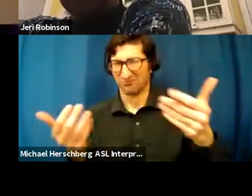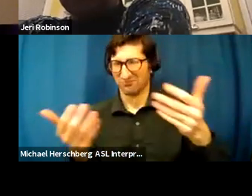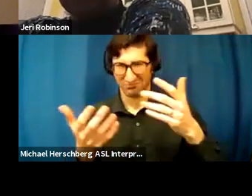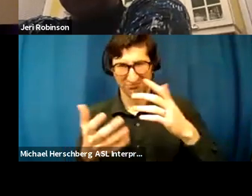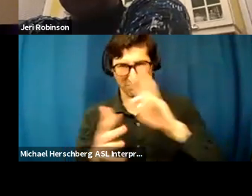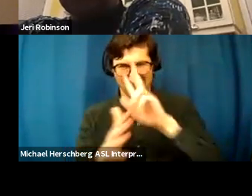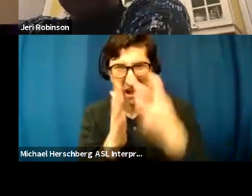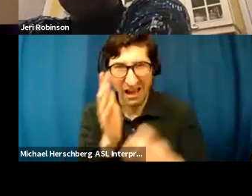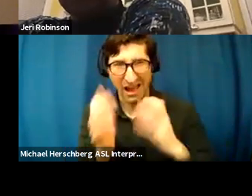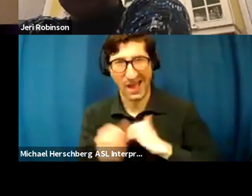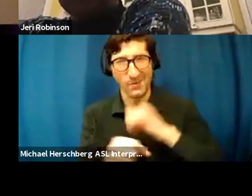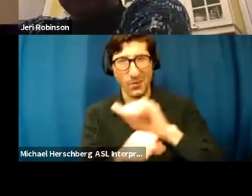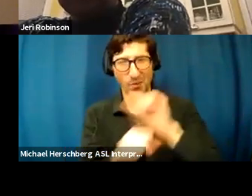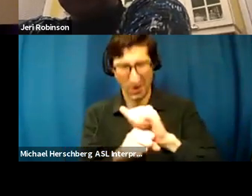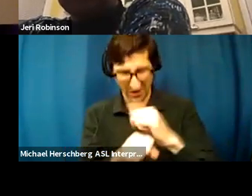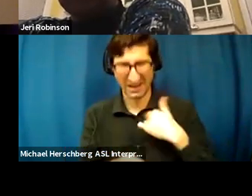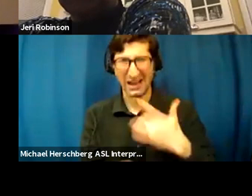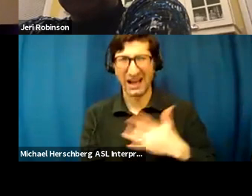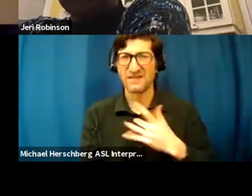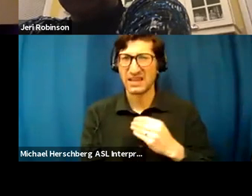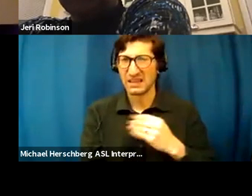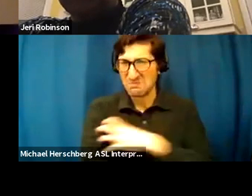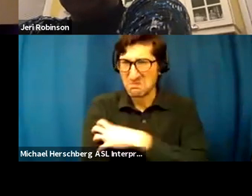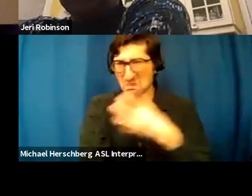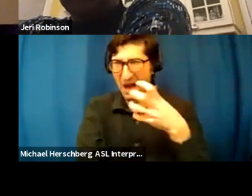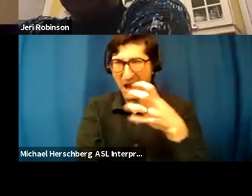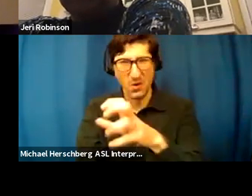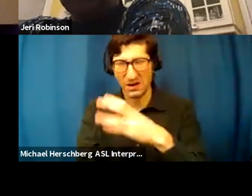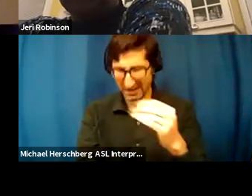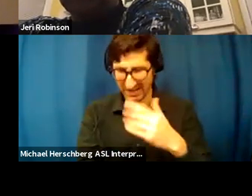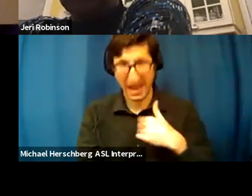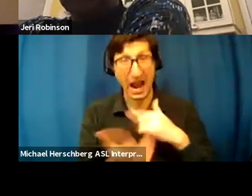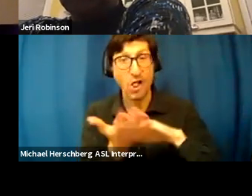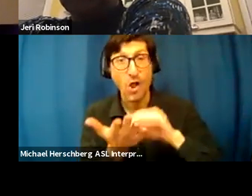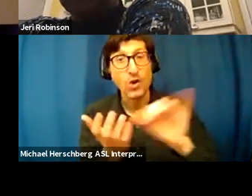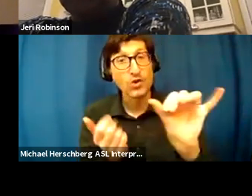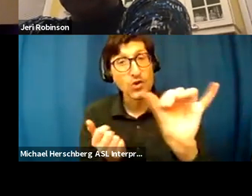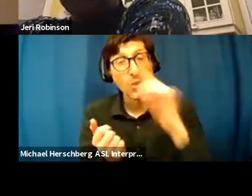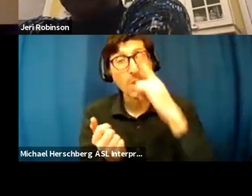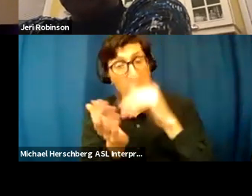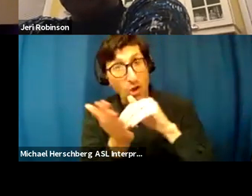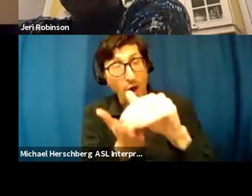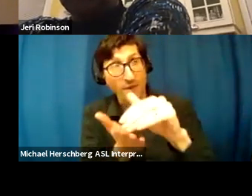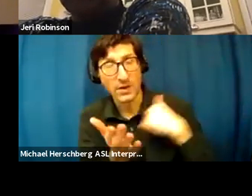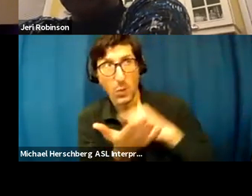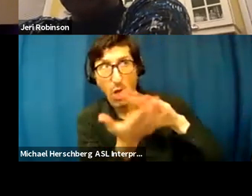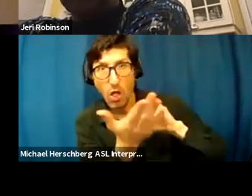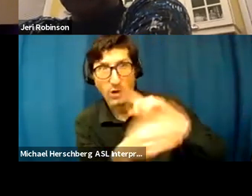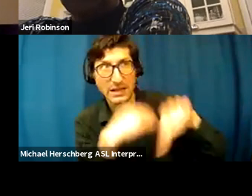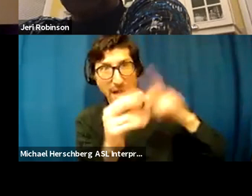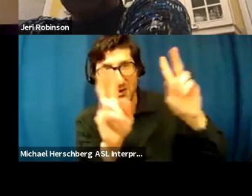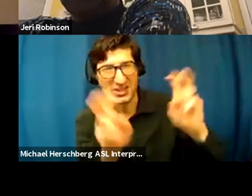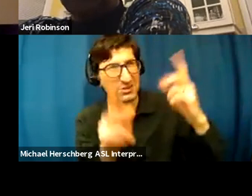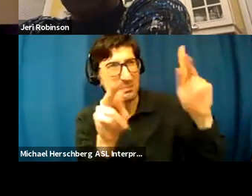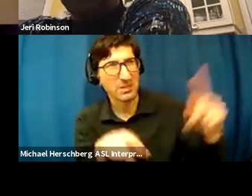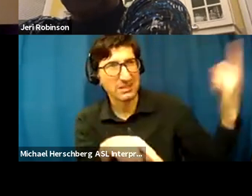really empowering and it's so educational at the same time, because there are, you know, many times where we're being briefed on these issues and it's like, oh, wow, like